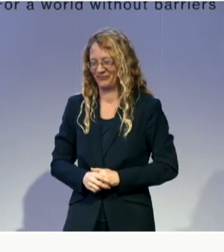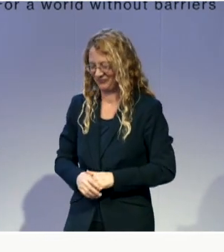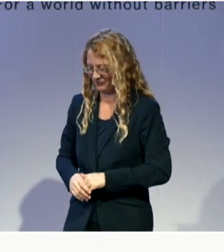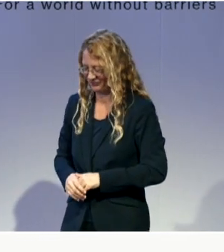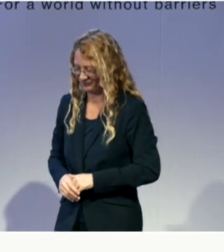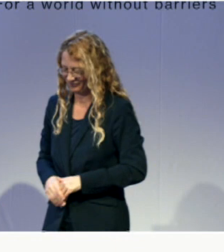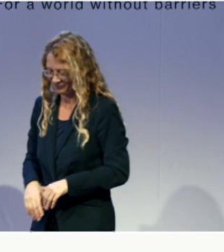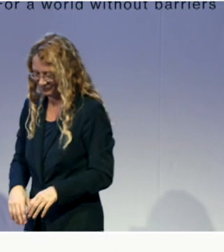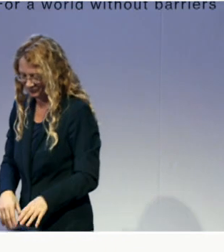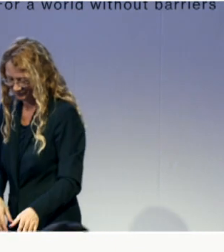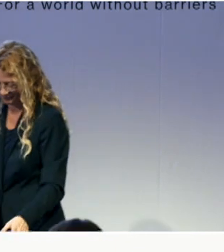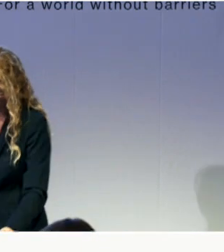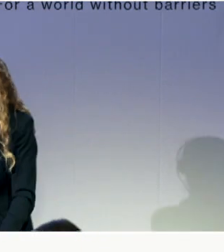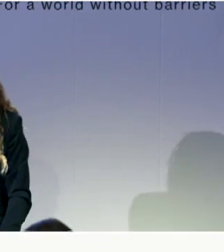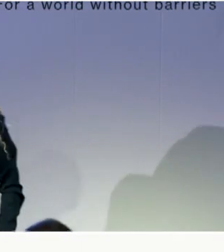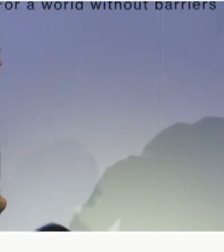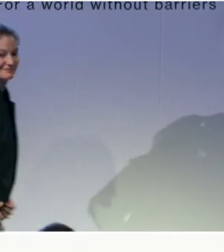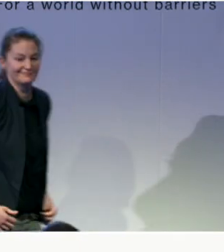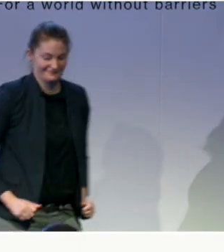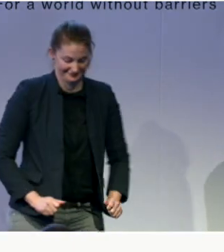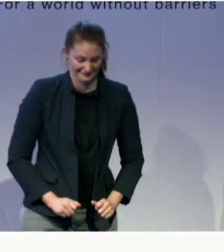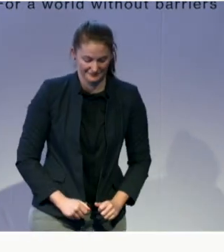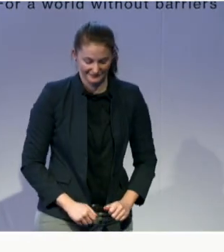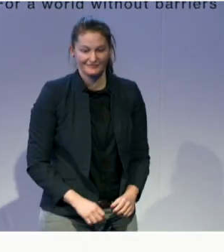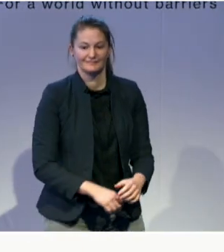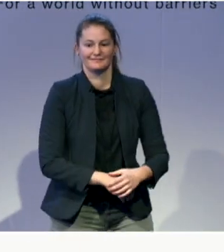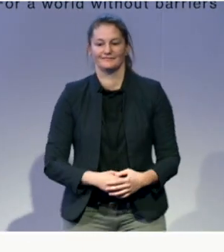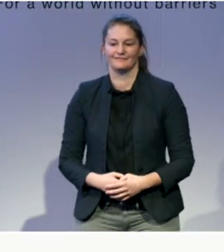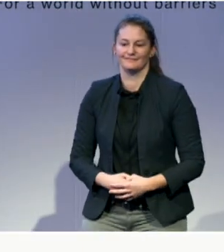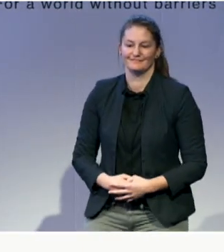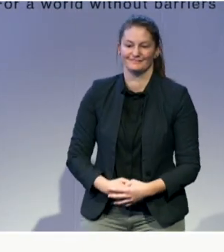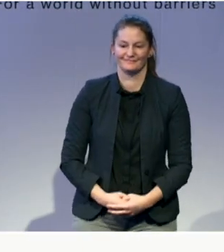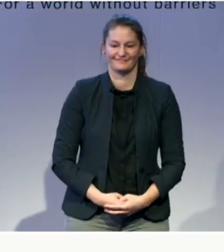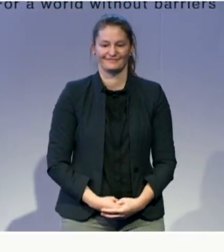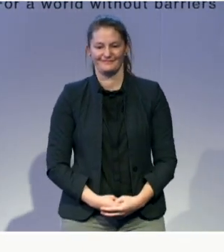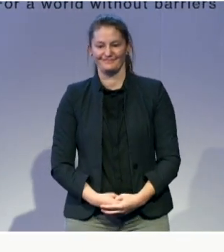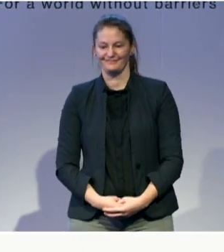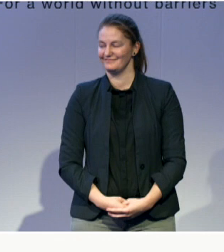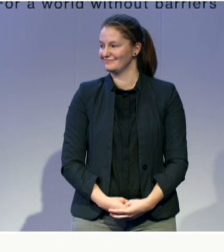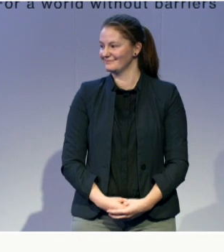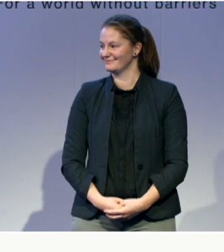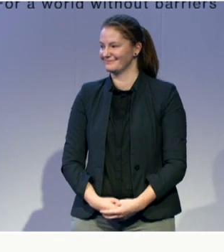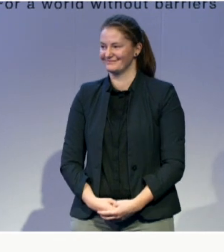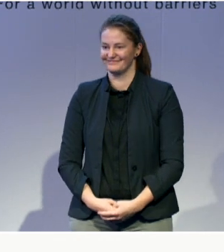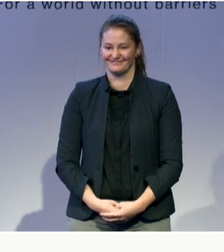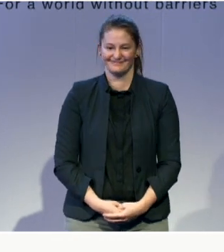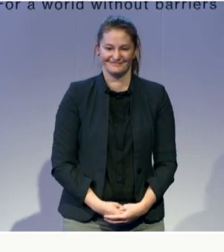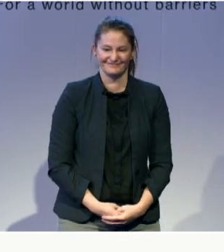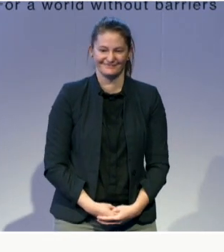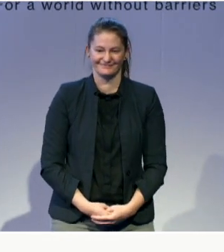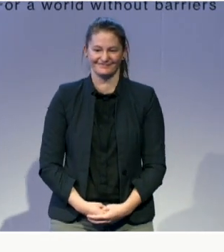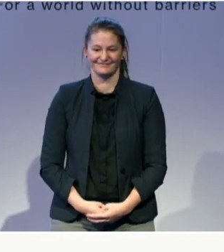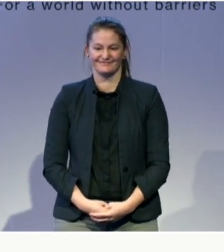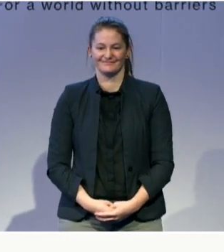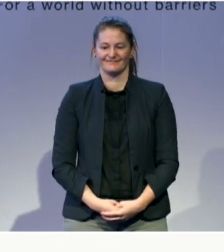I was, real quickly, I was joking with Senator Harkin, since I'm the